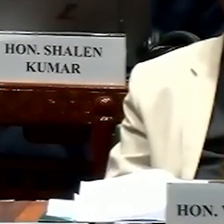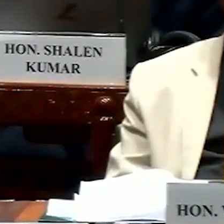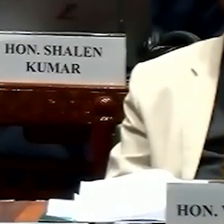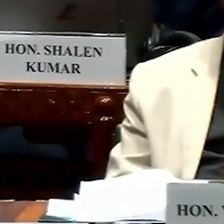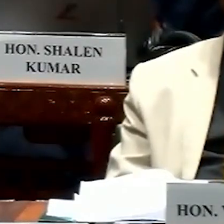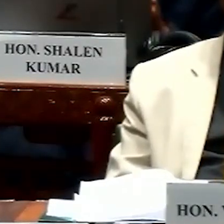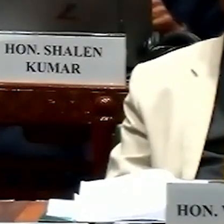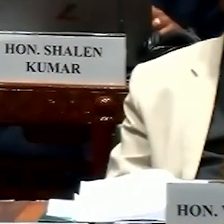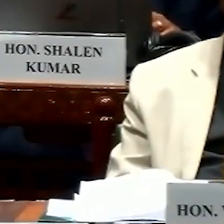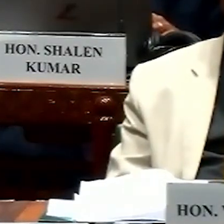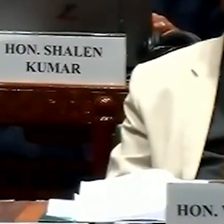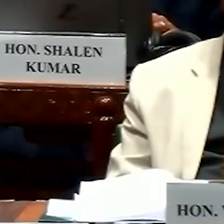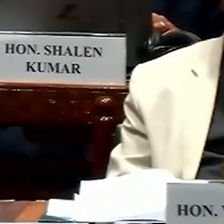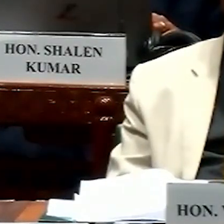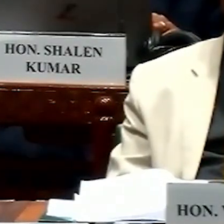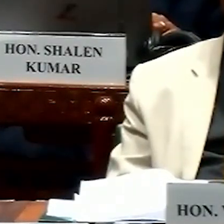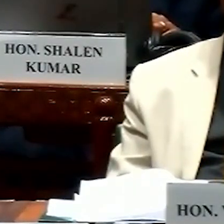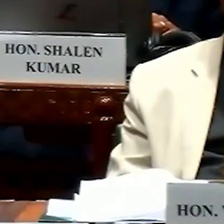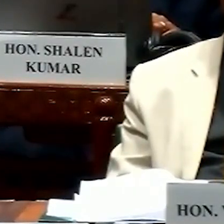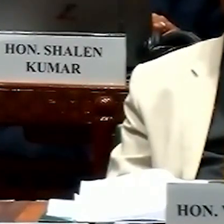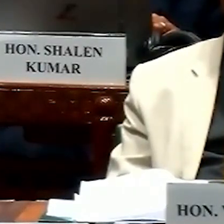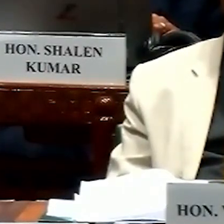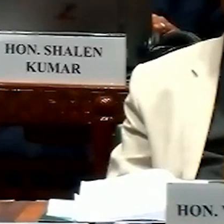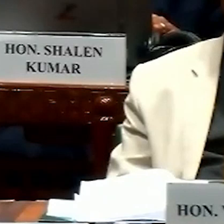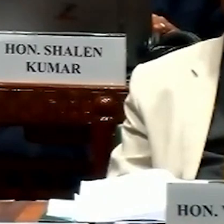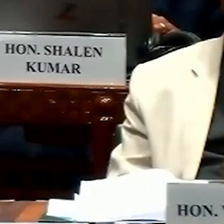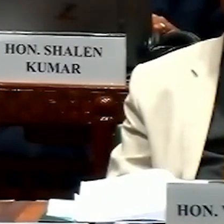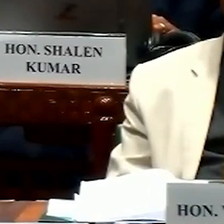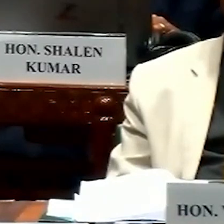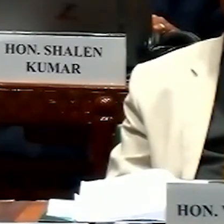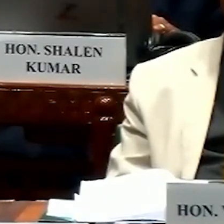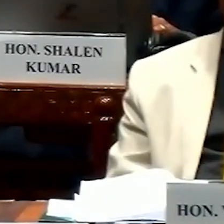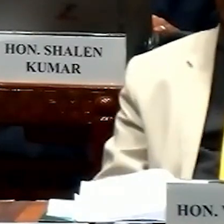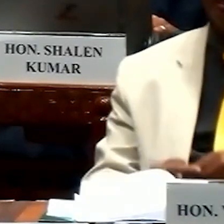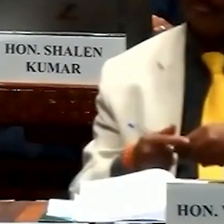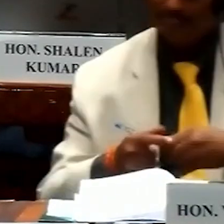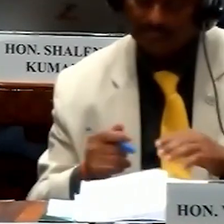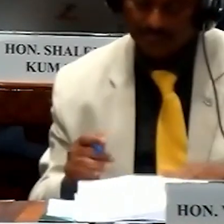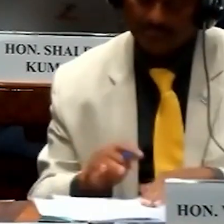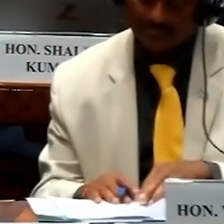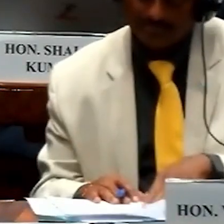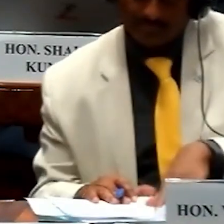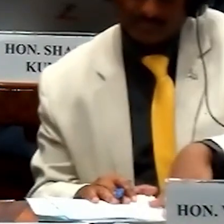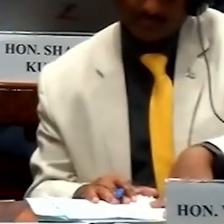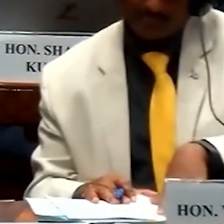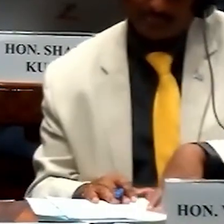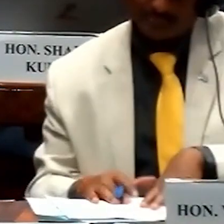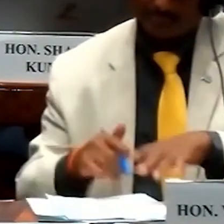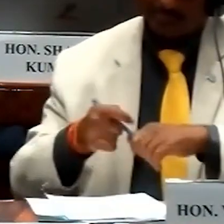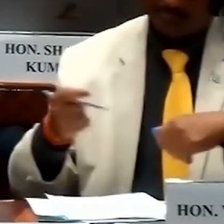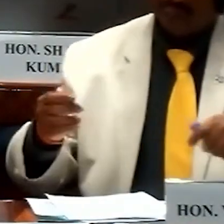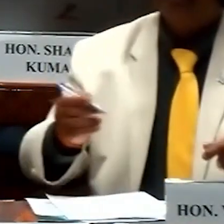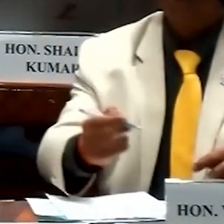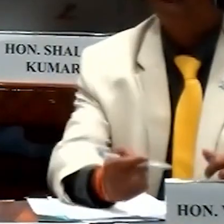firmly believe is a priority issue for Fiji. And that is that the 2013 Constitution is to be reviewed as